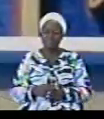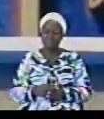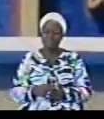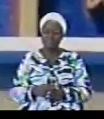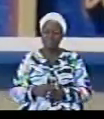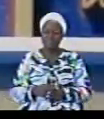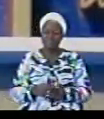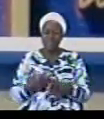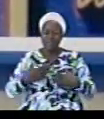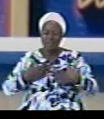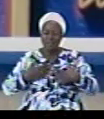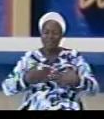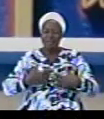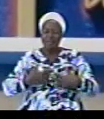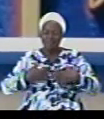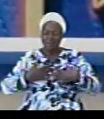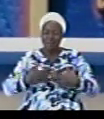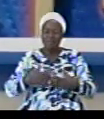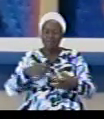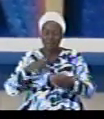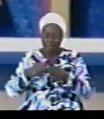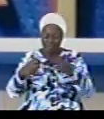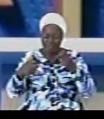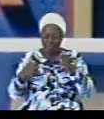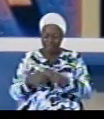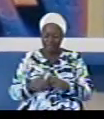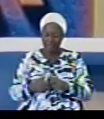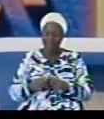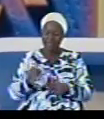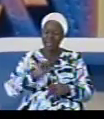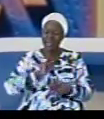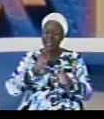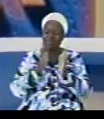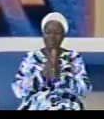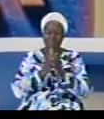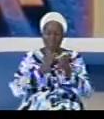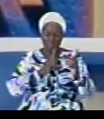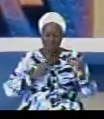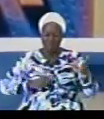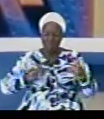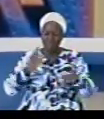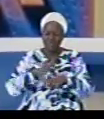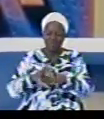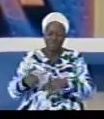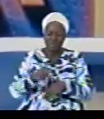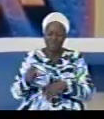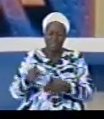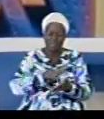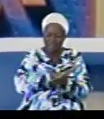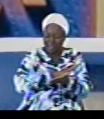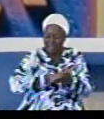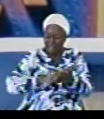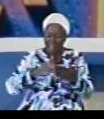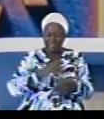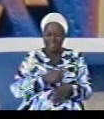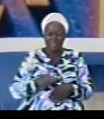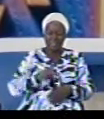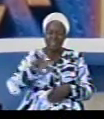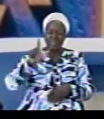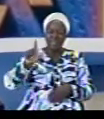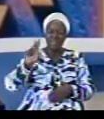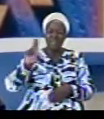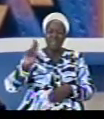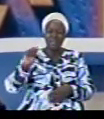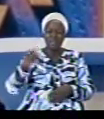Breathing problem, respiratory problem, I pray, Lord, touch them, clear their lungs of that fluid,